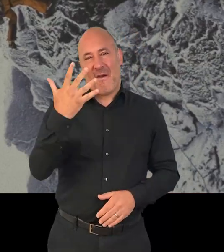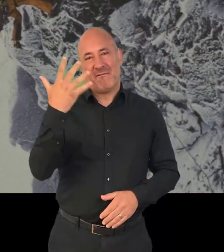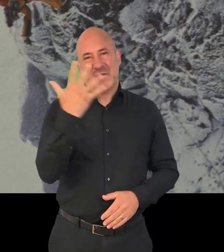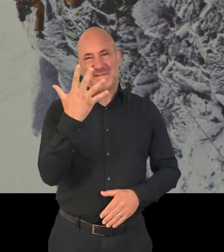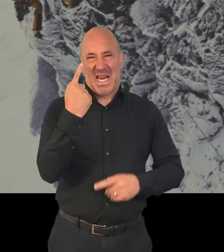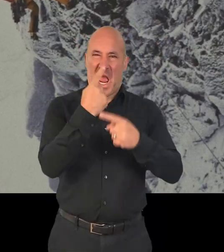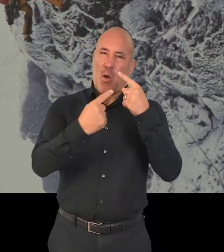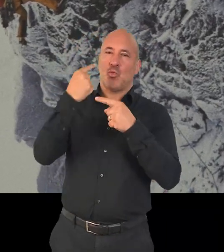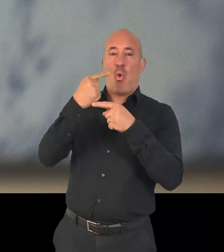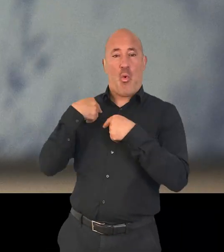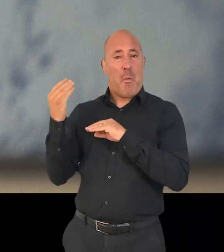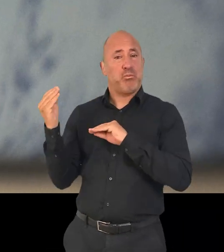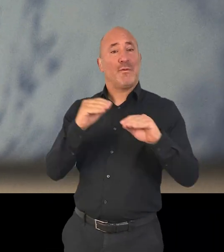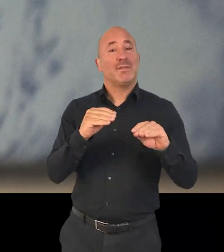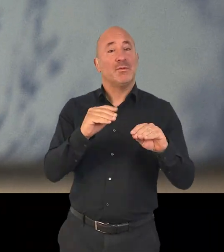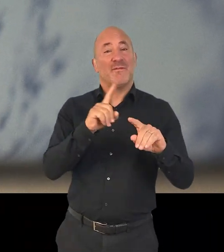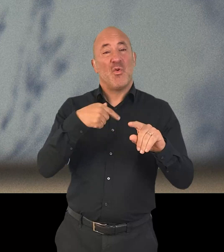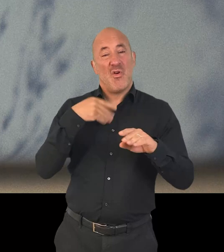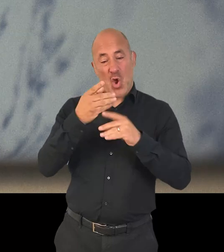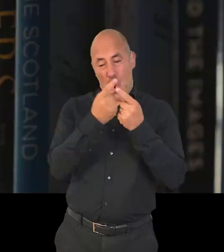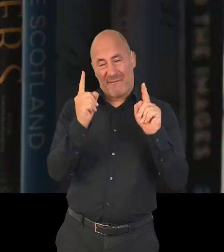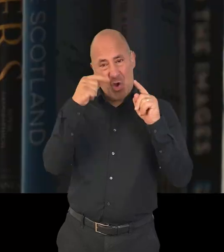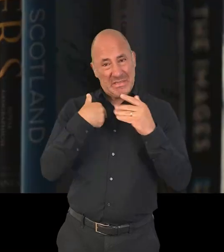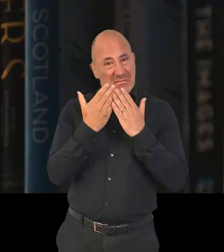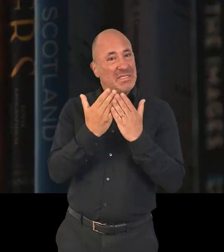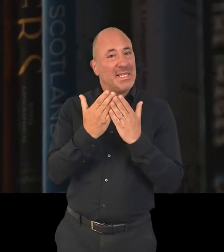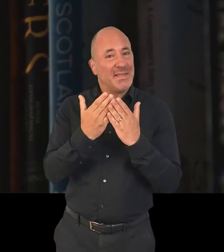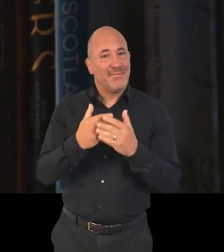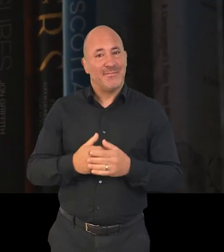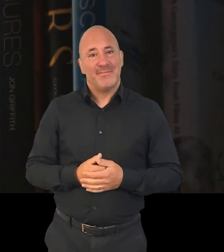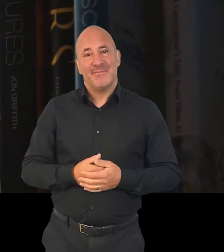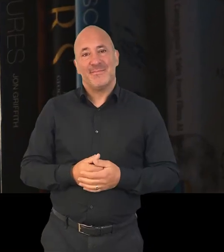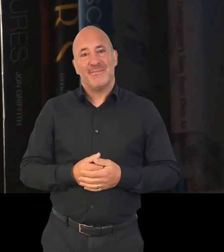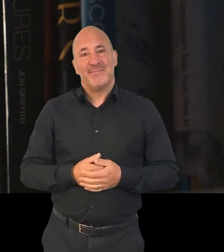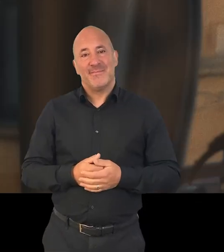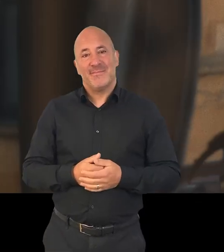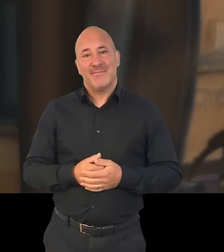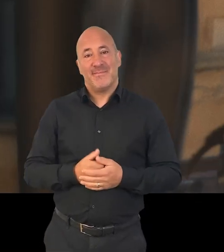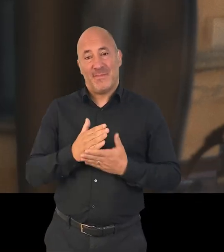I moved up here 15 years ago now to study at university.